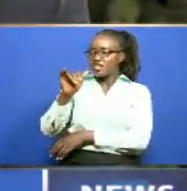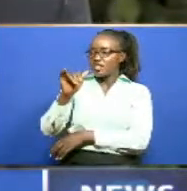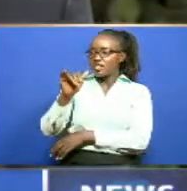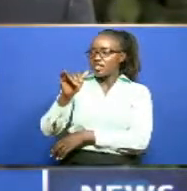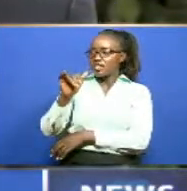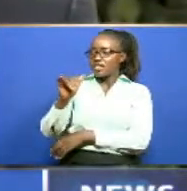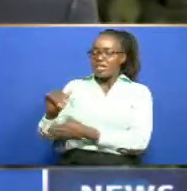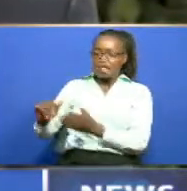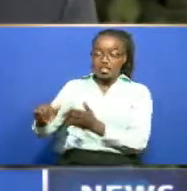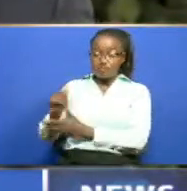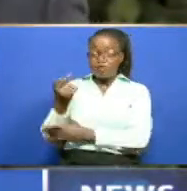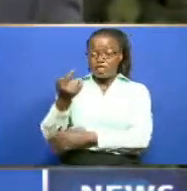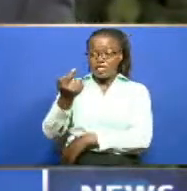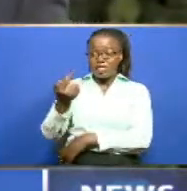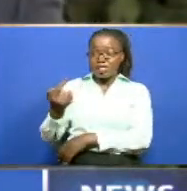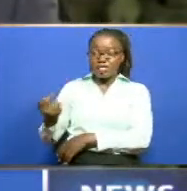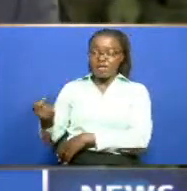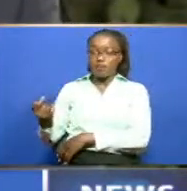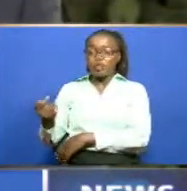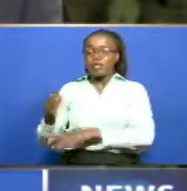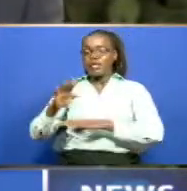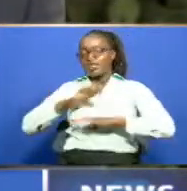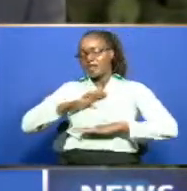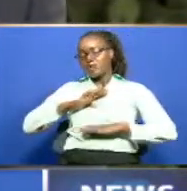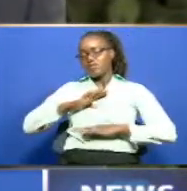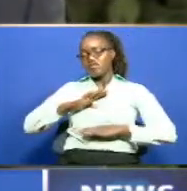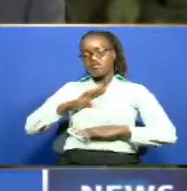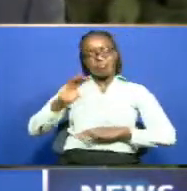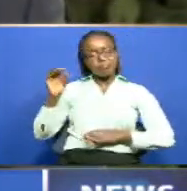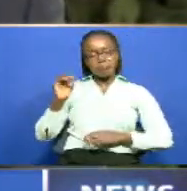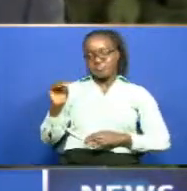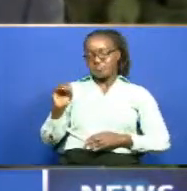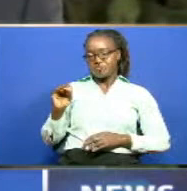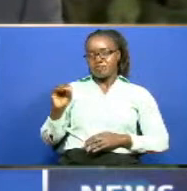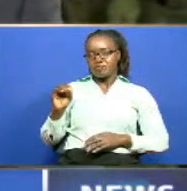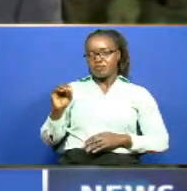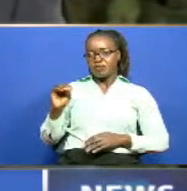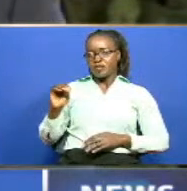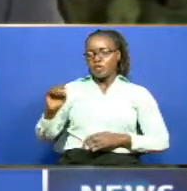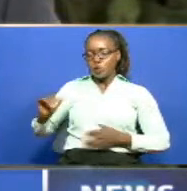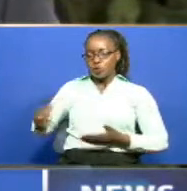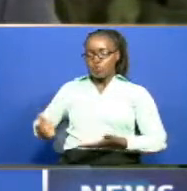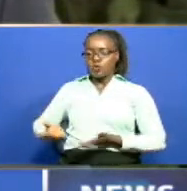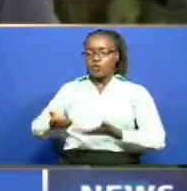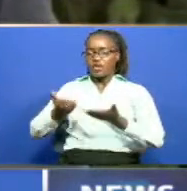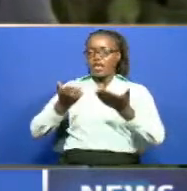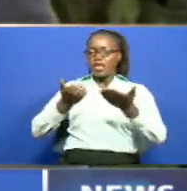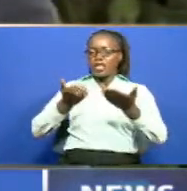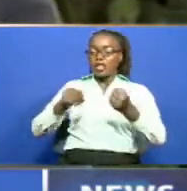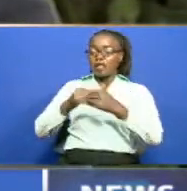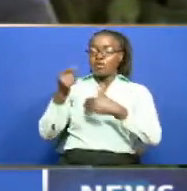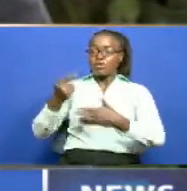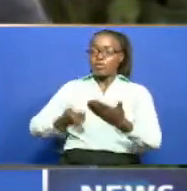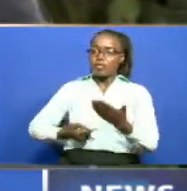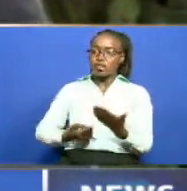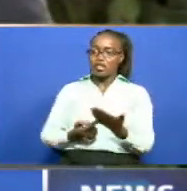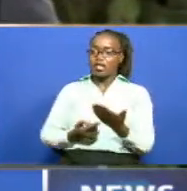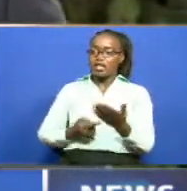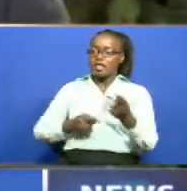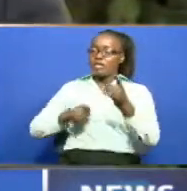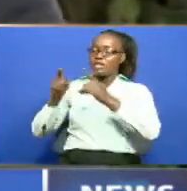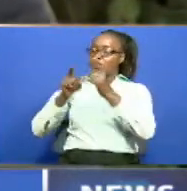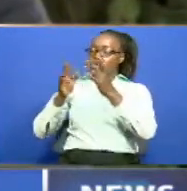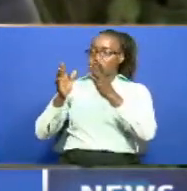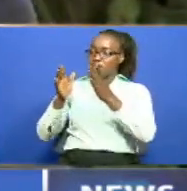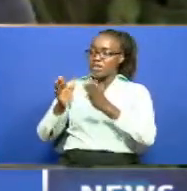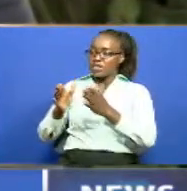flights coming in are not enough to take out goods, because what tends to happen is that the passenger flights